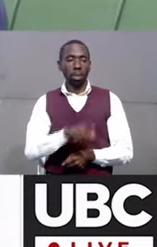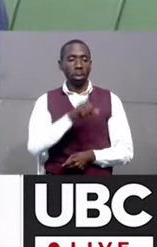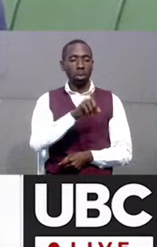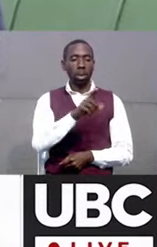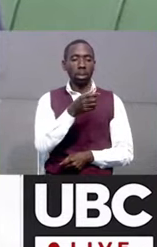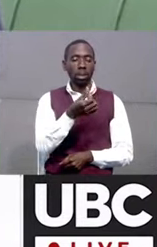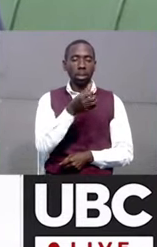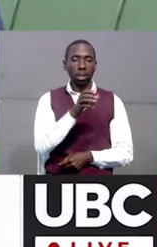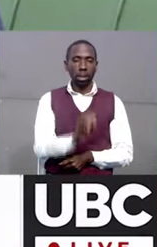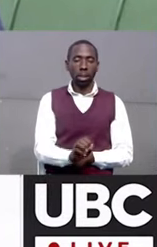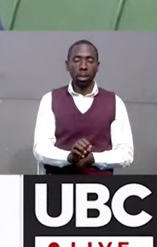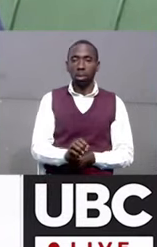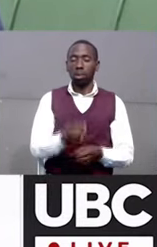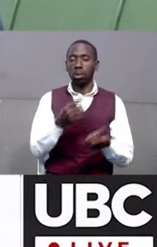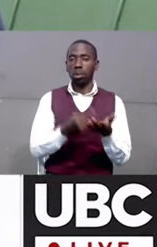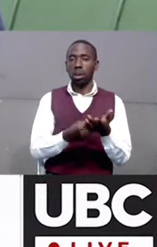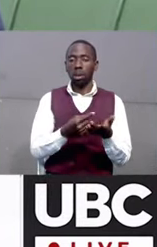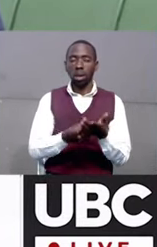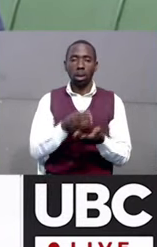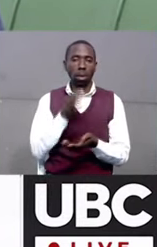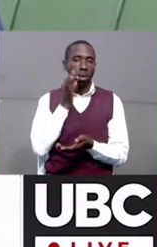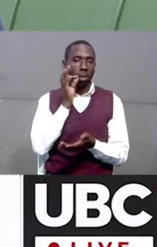160, Uganda Coffee Development Authority.